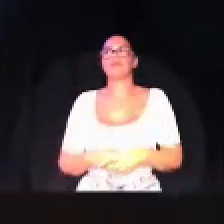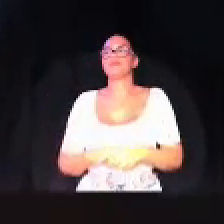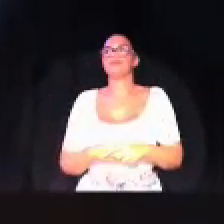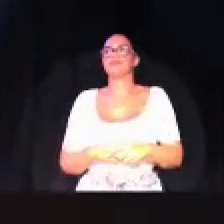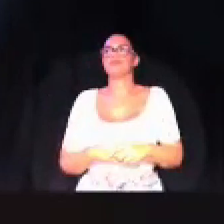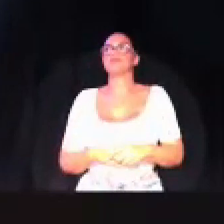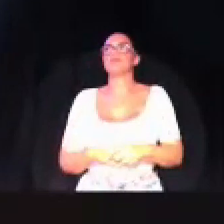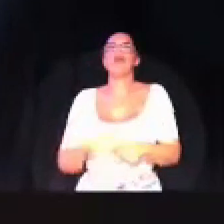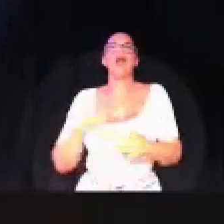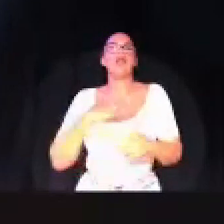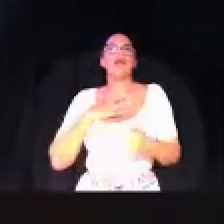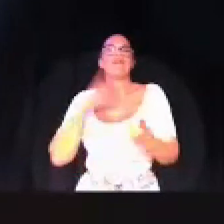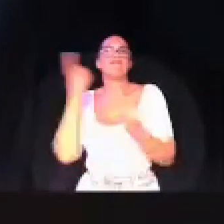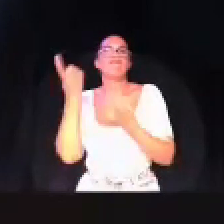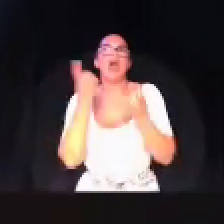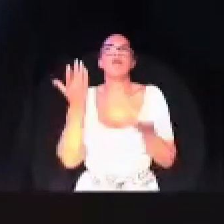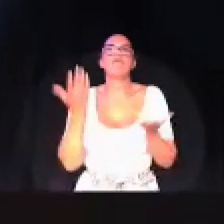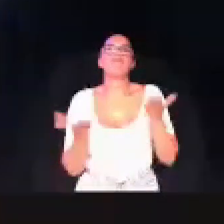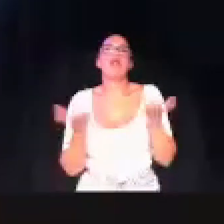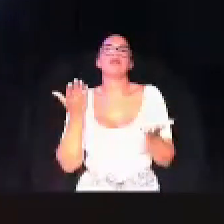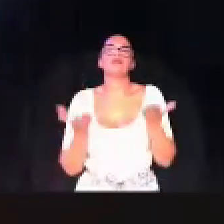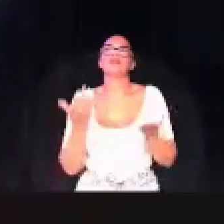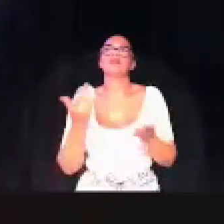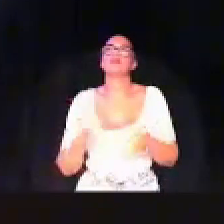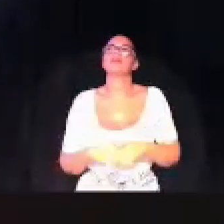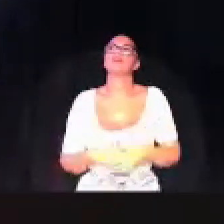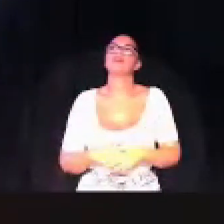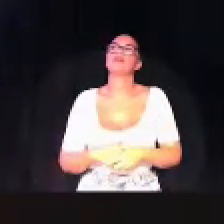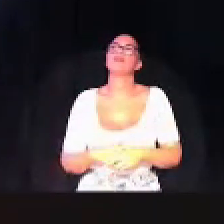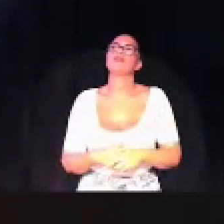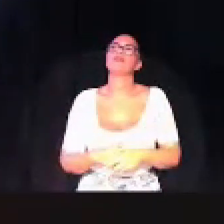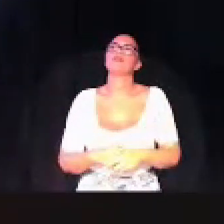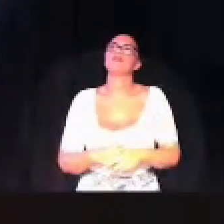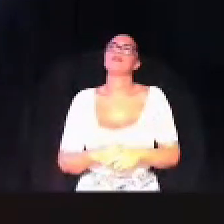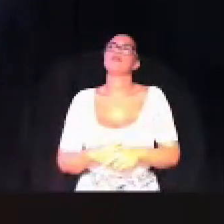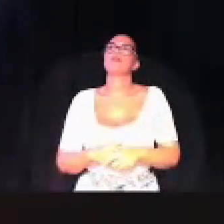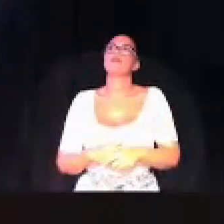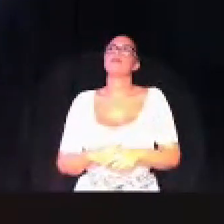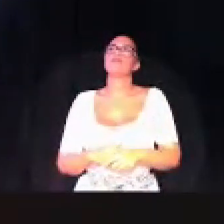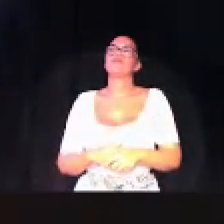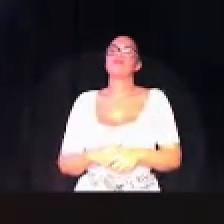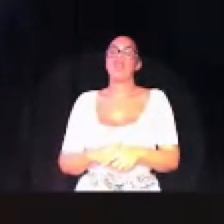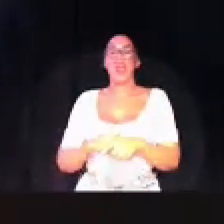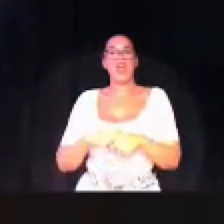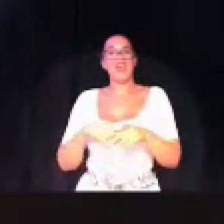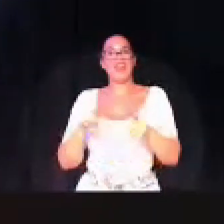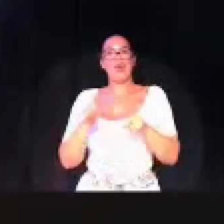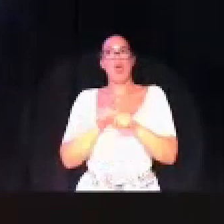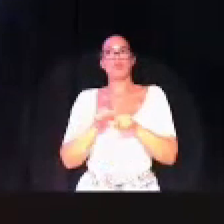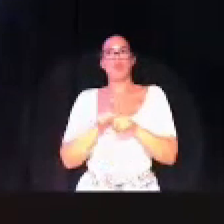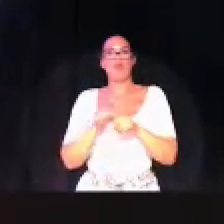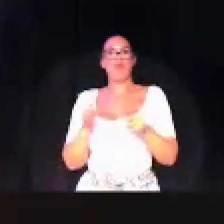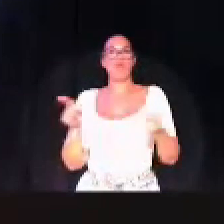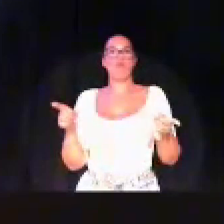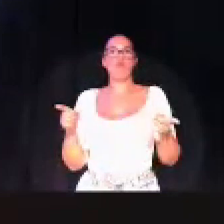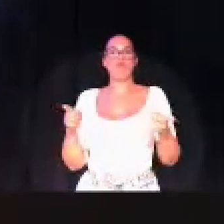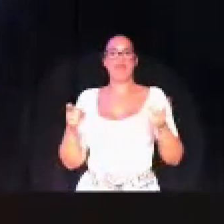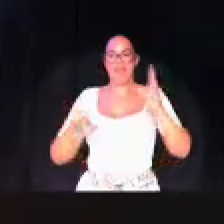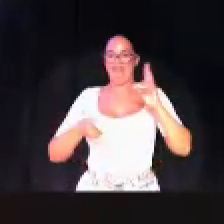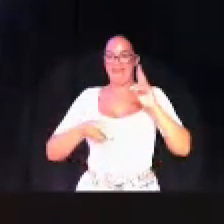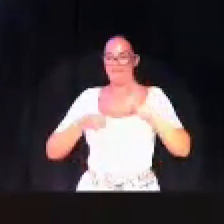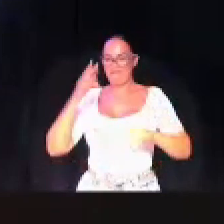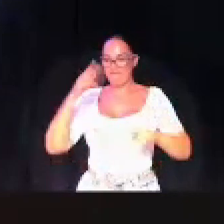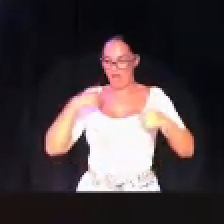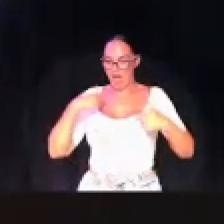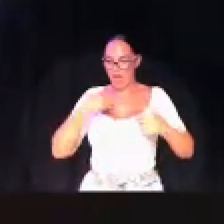a balance, I think. Yeah, I think as well as like the instrument's temperamental, so it doesn't always, if I do that, it doesn't always make